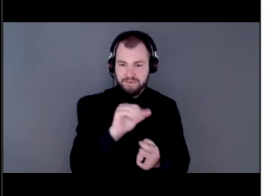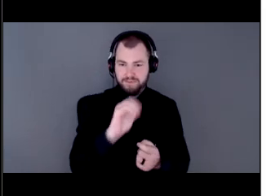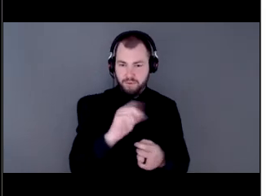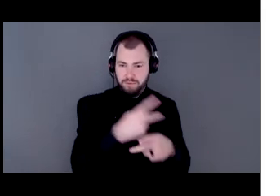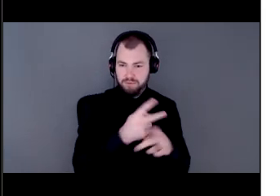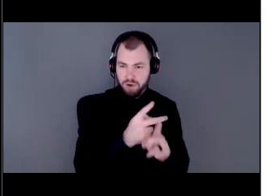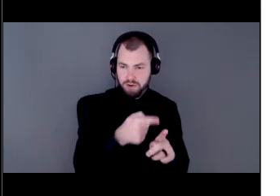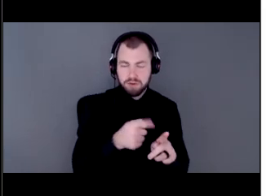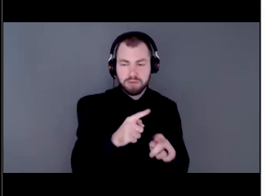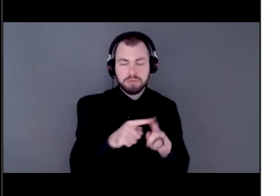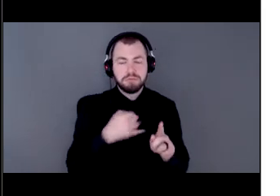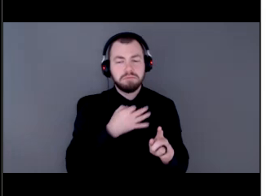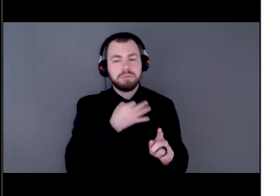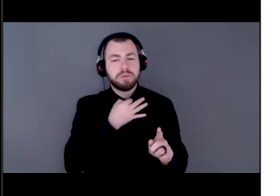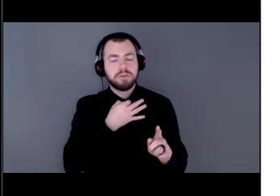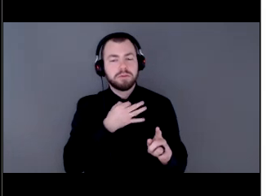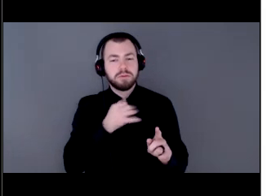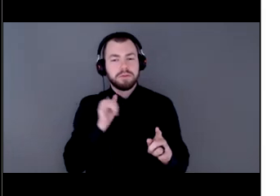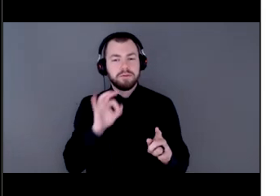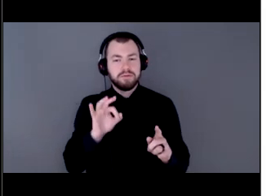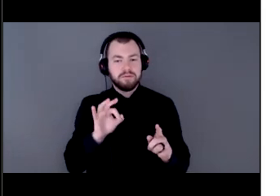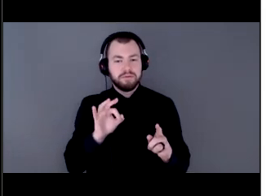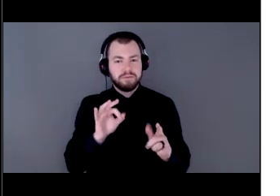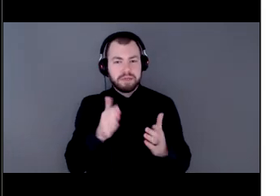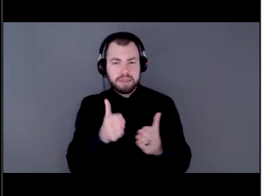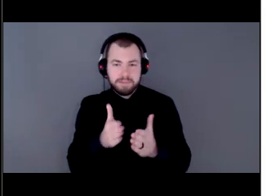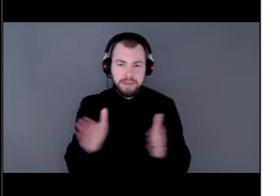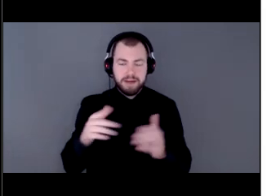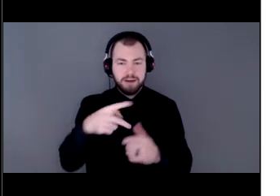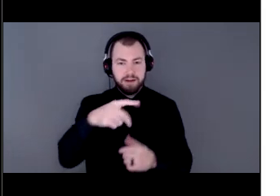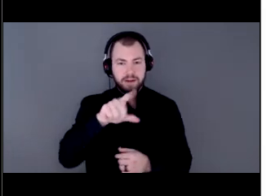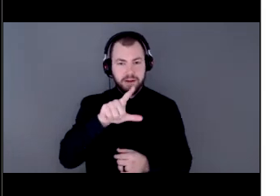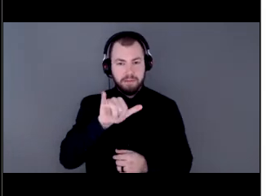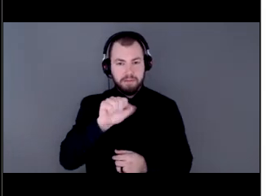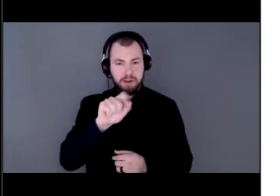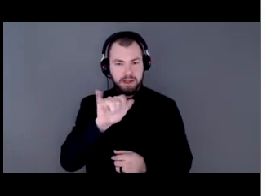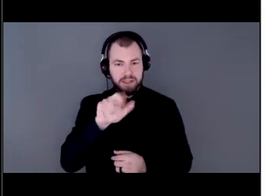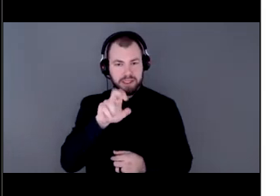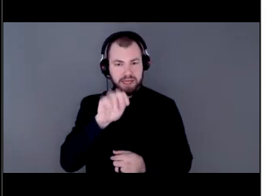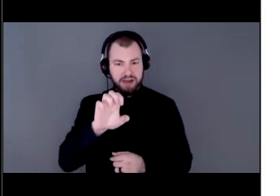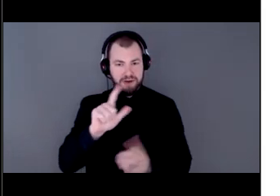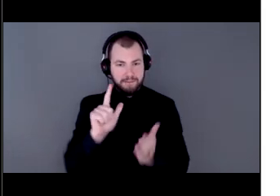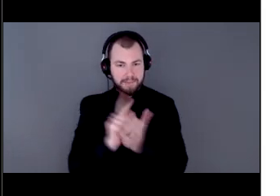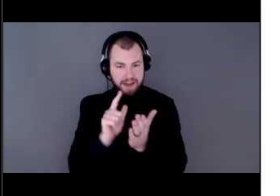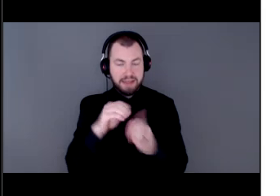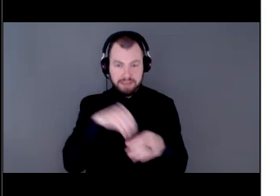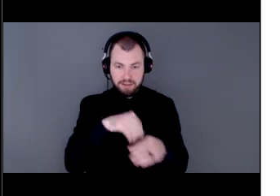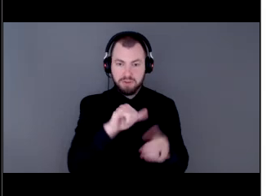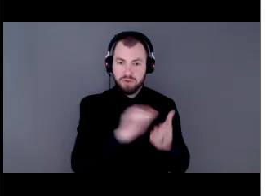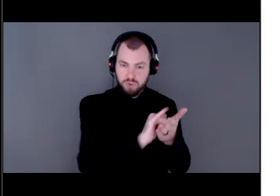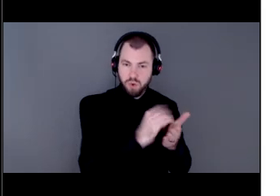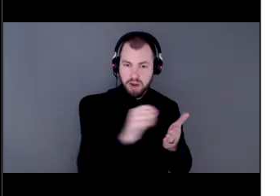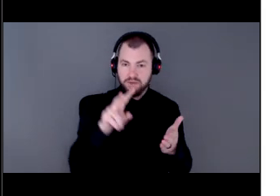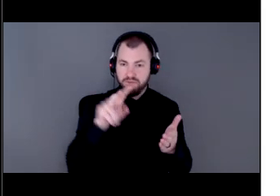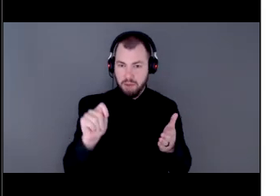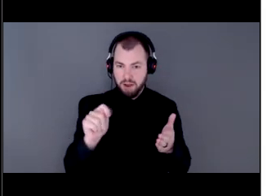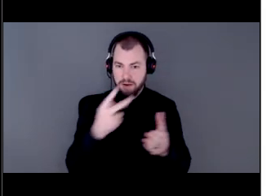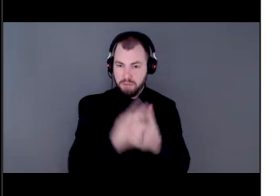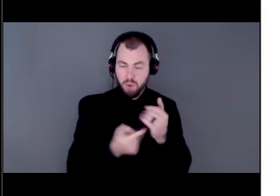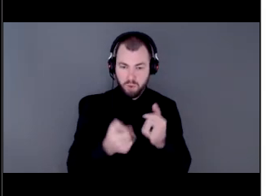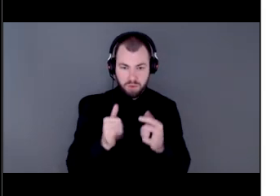if expanded polystyrene bans that exist in both New York and Vermont on